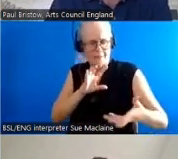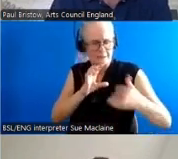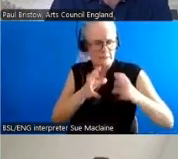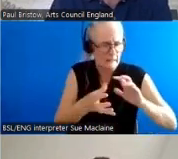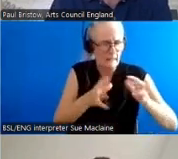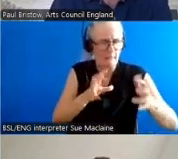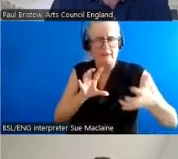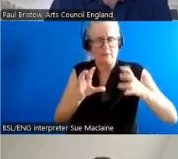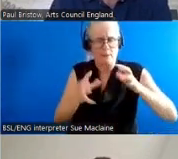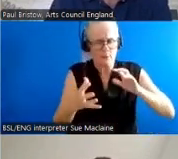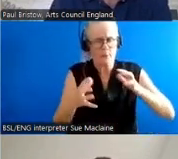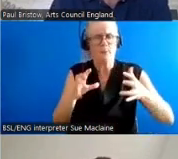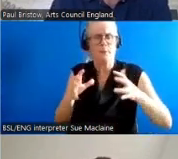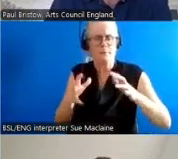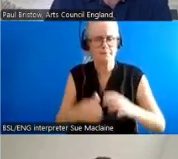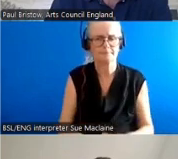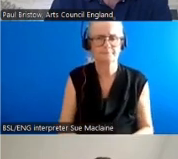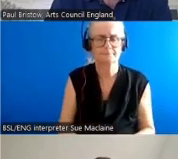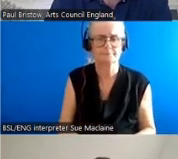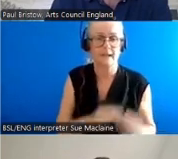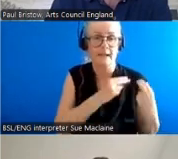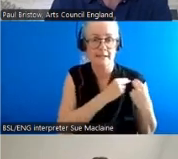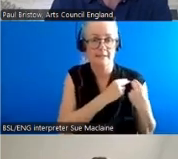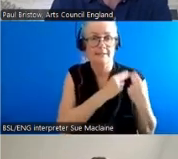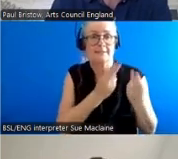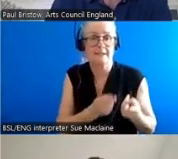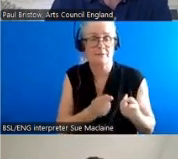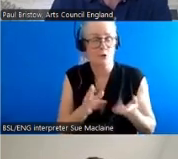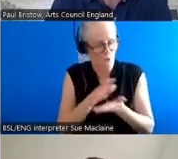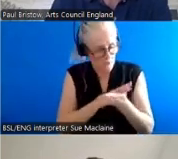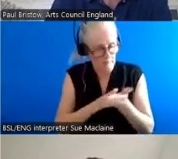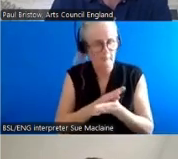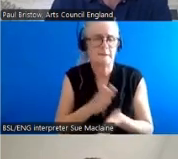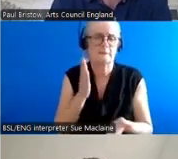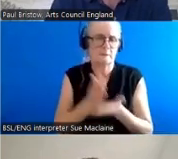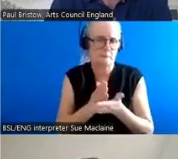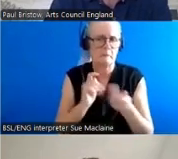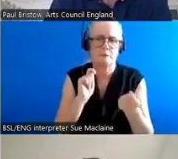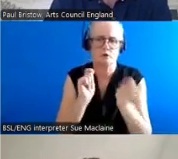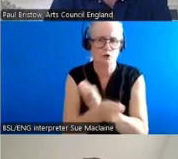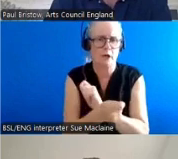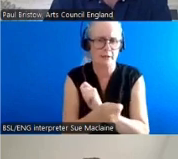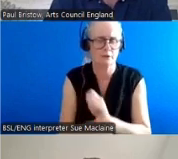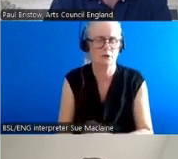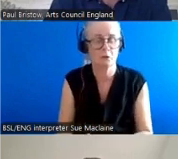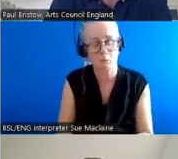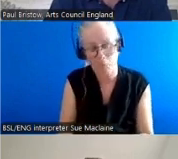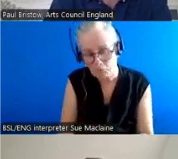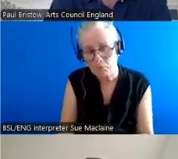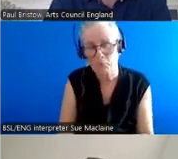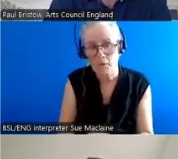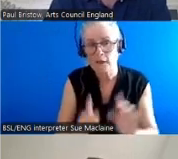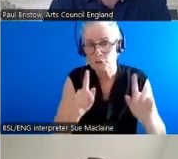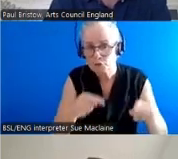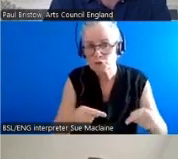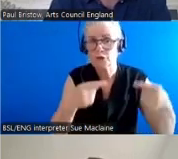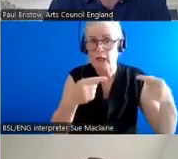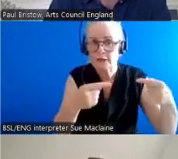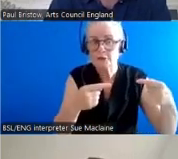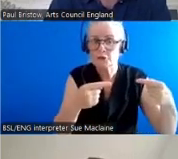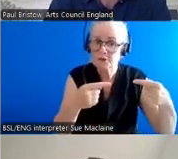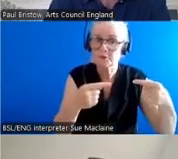So devolution is going to bring change. There'll be challenges that come from that. We think these challenges are also going to